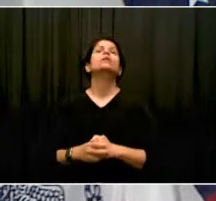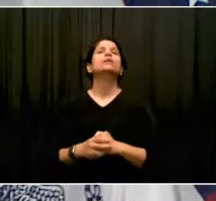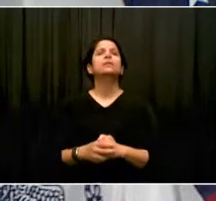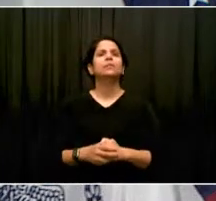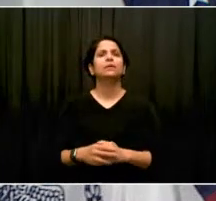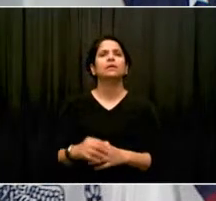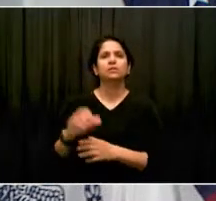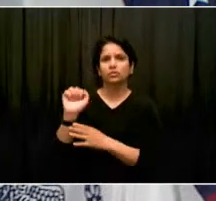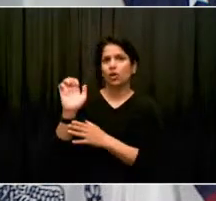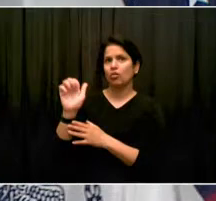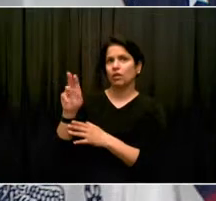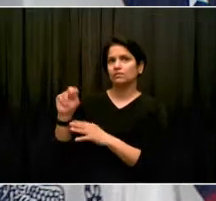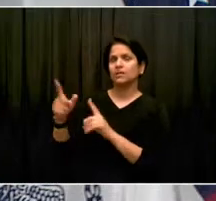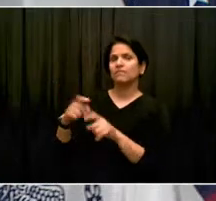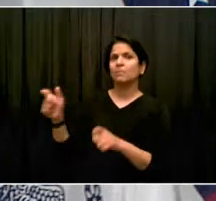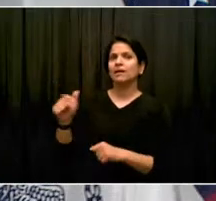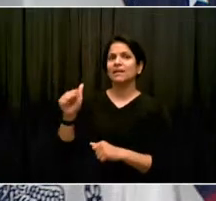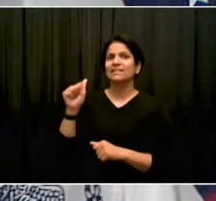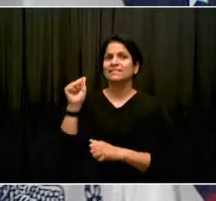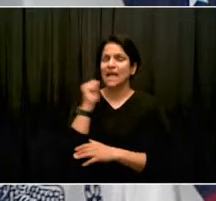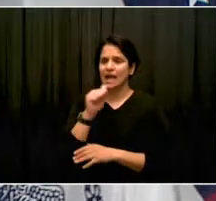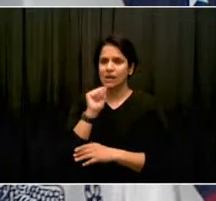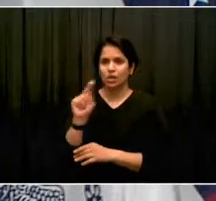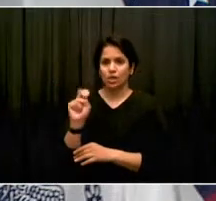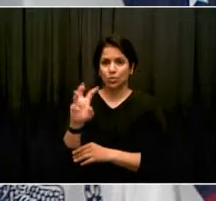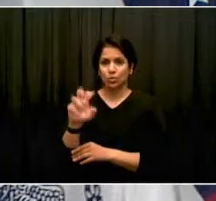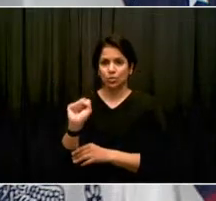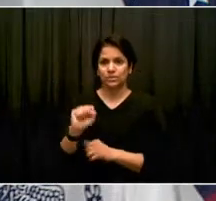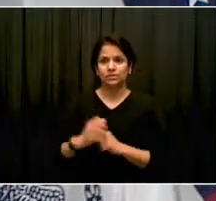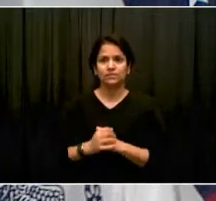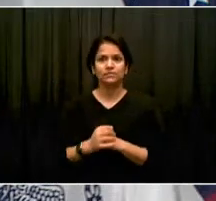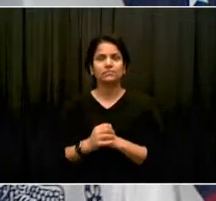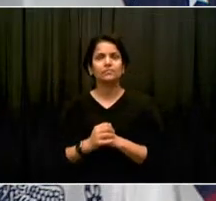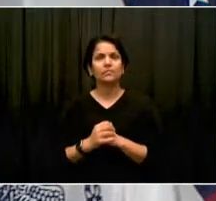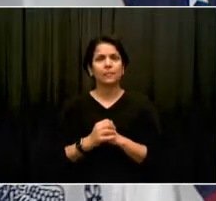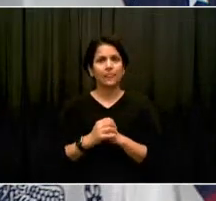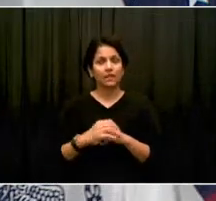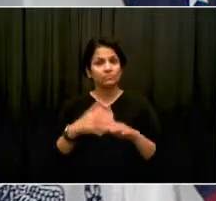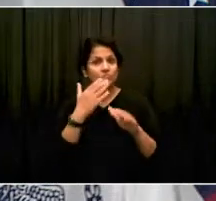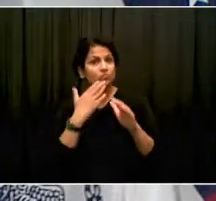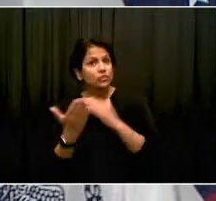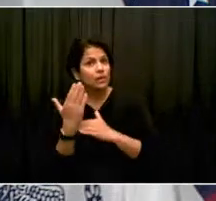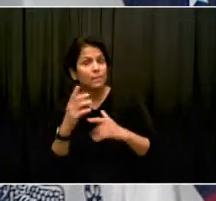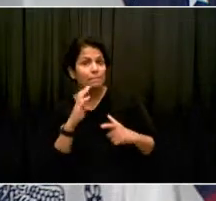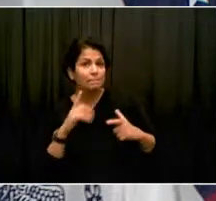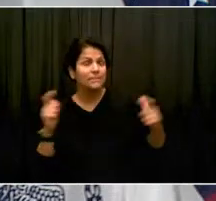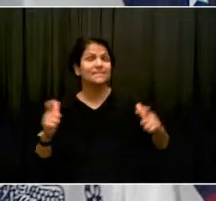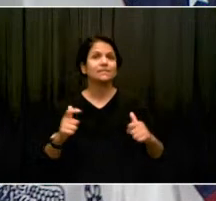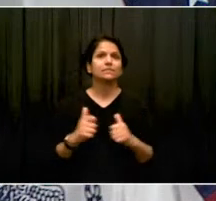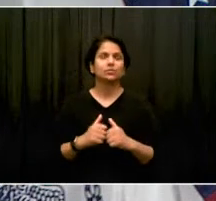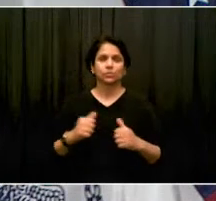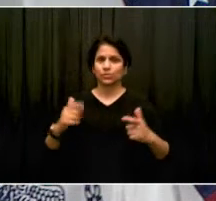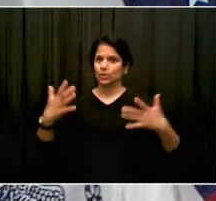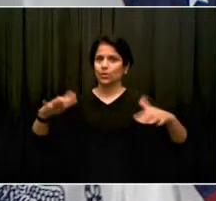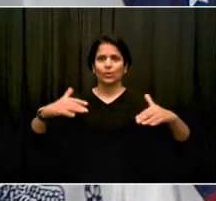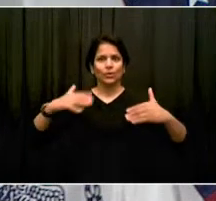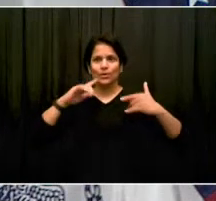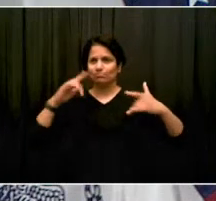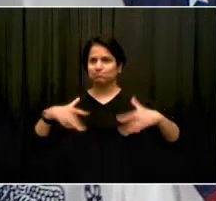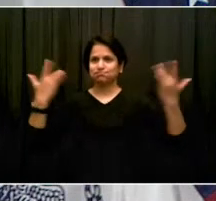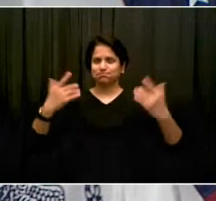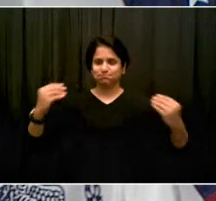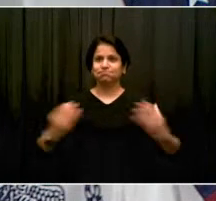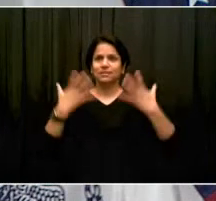Yeah, good morning, Mr. Mayor. Definitely big news today. I guess I just wanted to ask, if I'm understanding correctly, basically